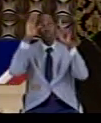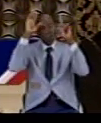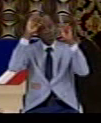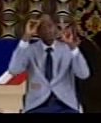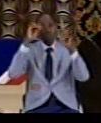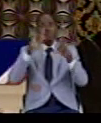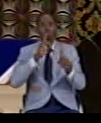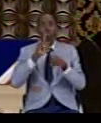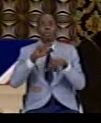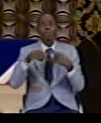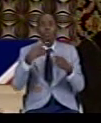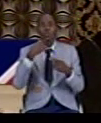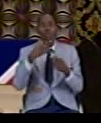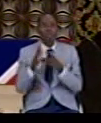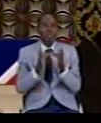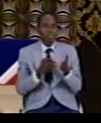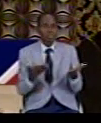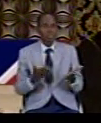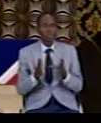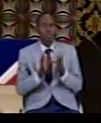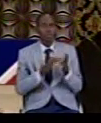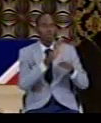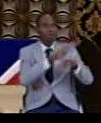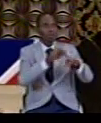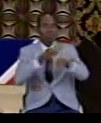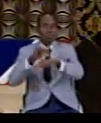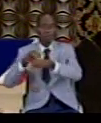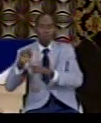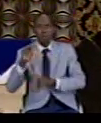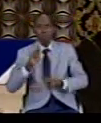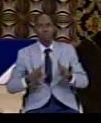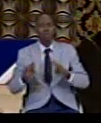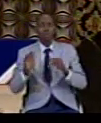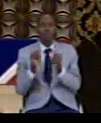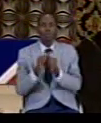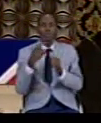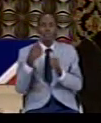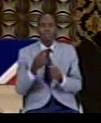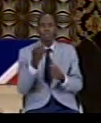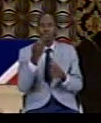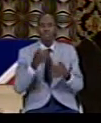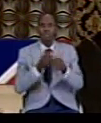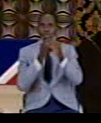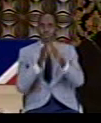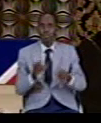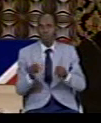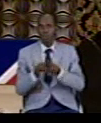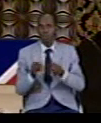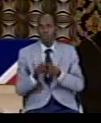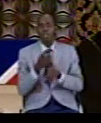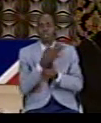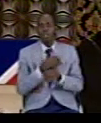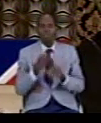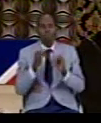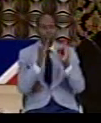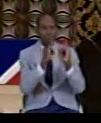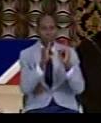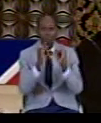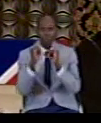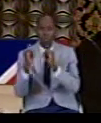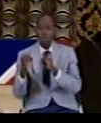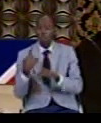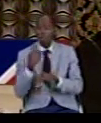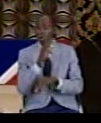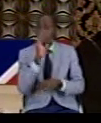Jesus, he called the people unto him with his disciples also. He said unto them, whosoever